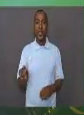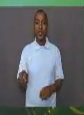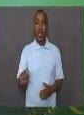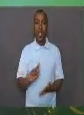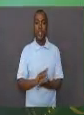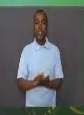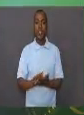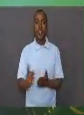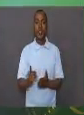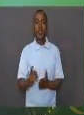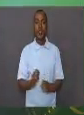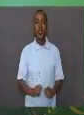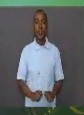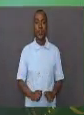pasteurized.